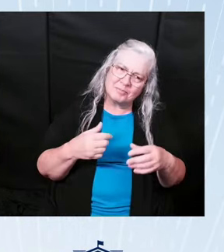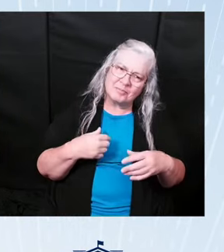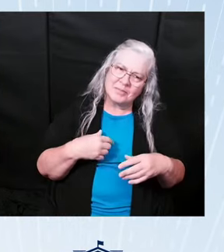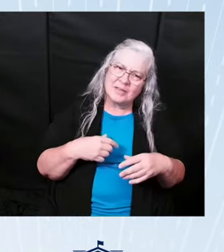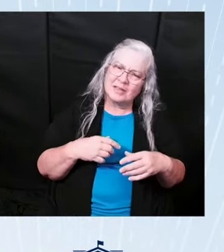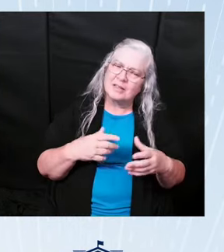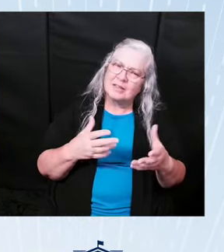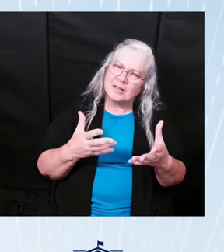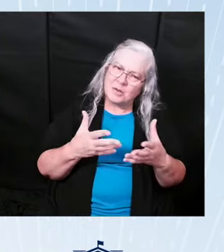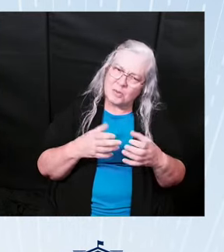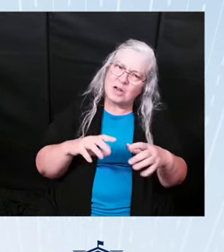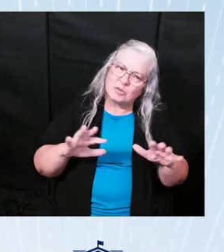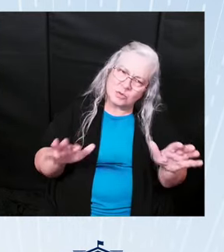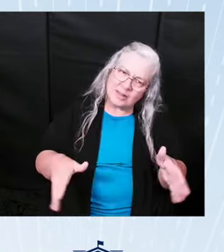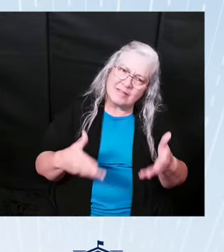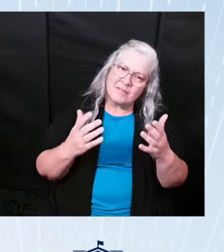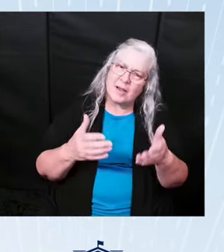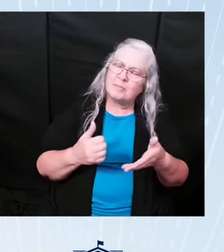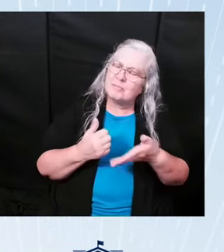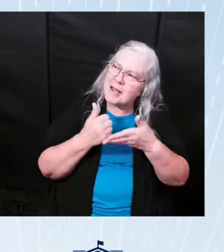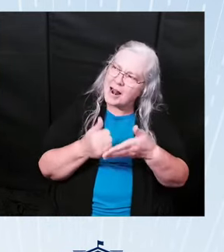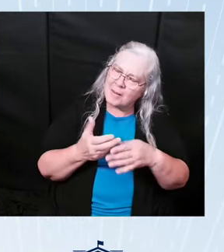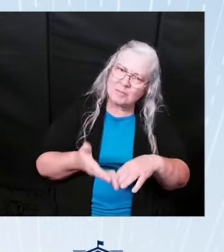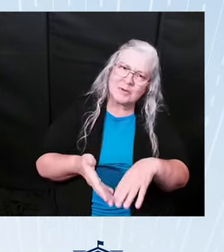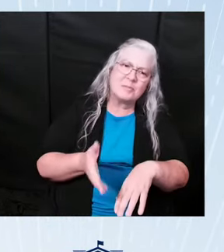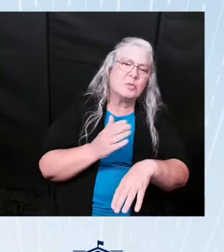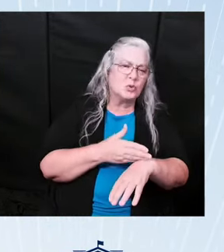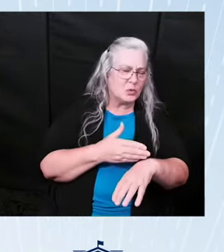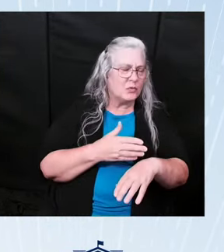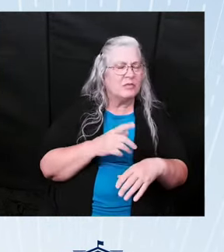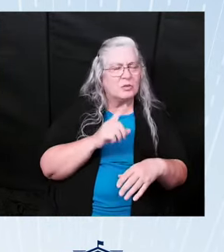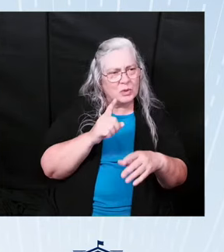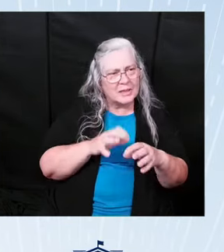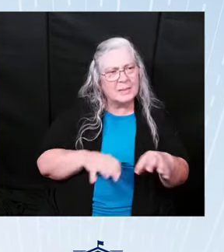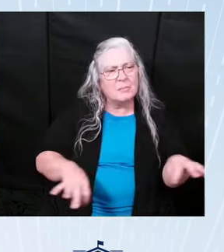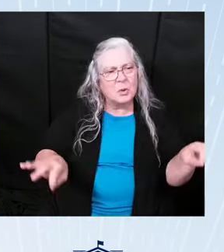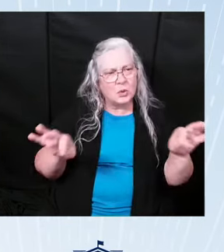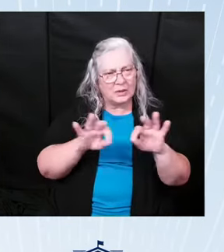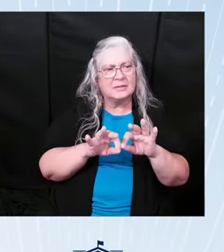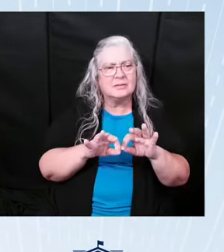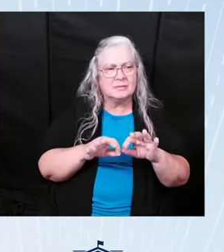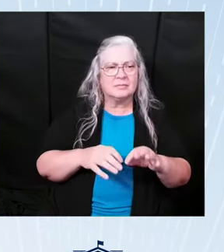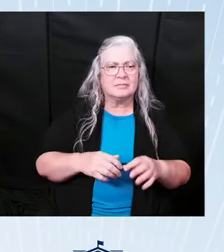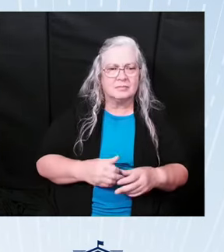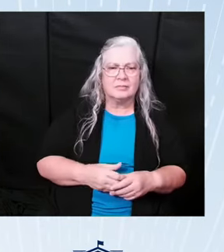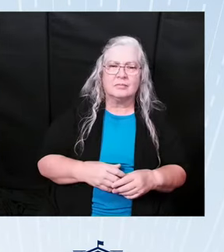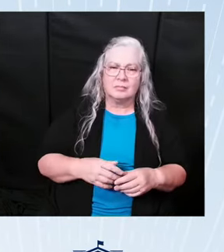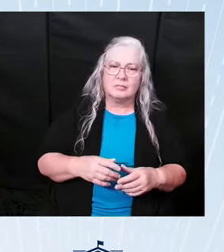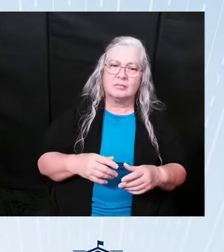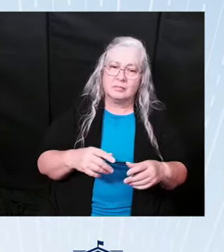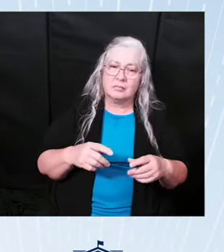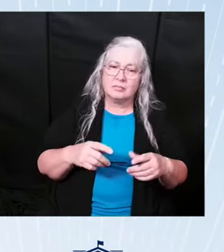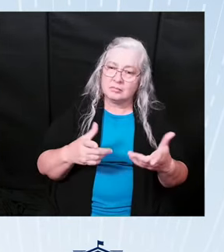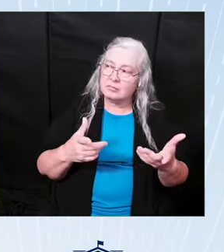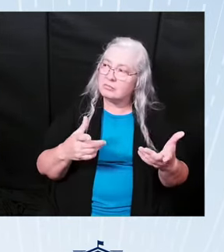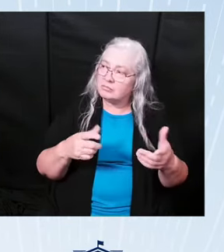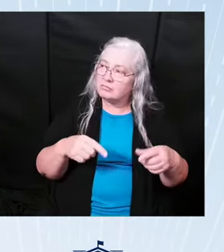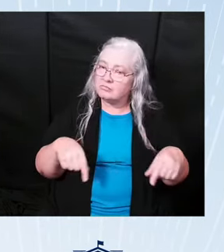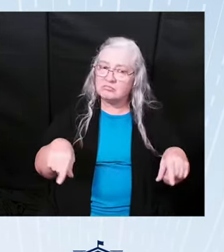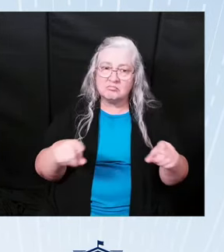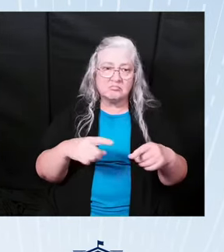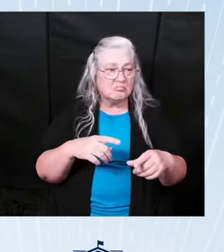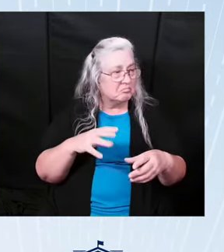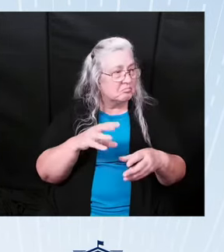part is really important. So we've got great people who can help us really understand the unique strengths of